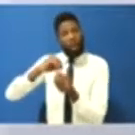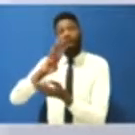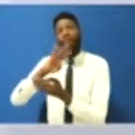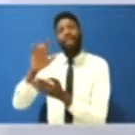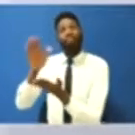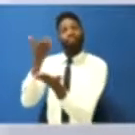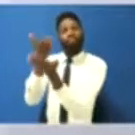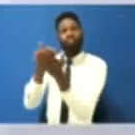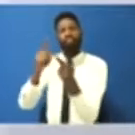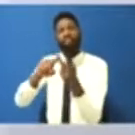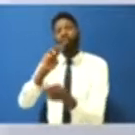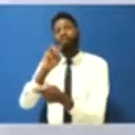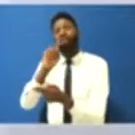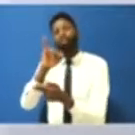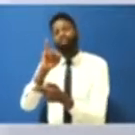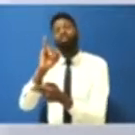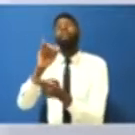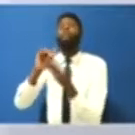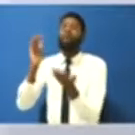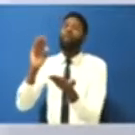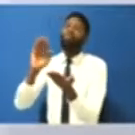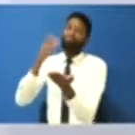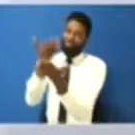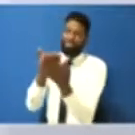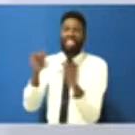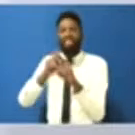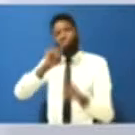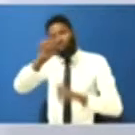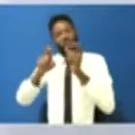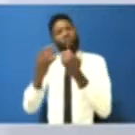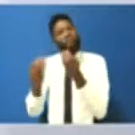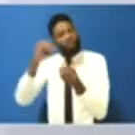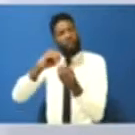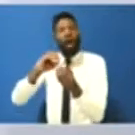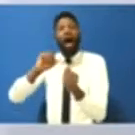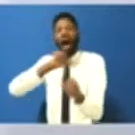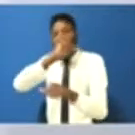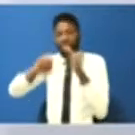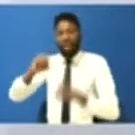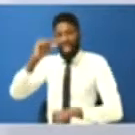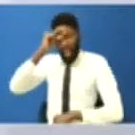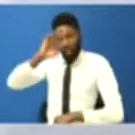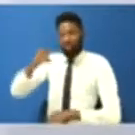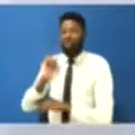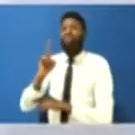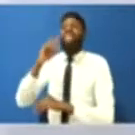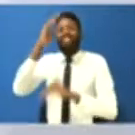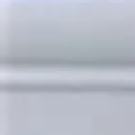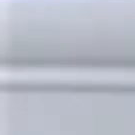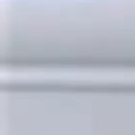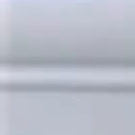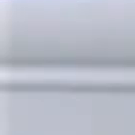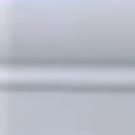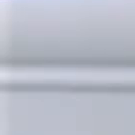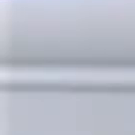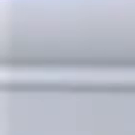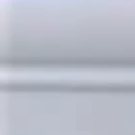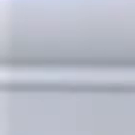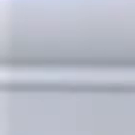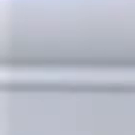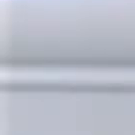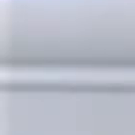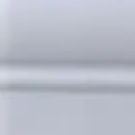motions more questions about the county administration of nairobi than any other senator and you can check i can see your laptops you can check